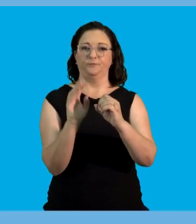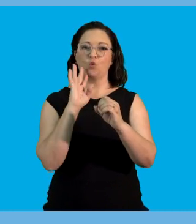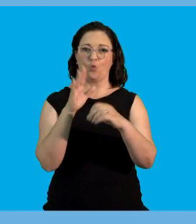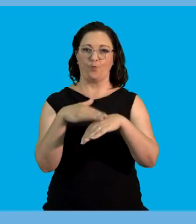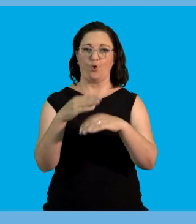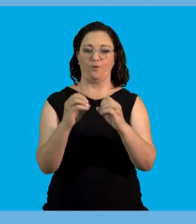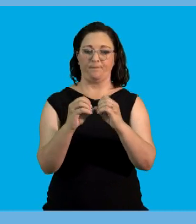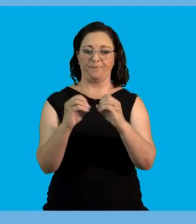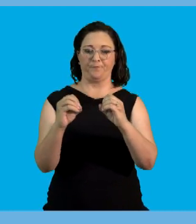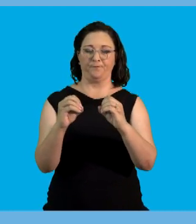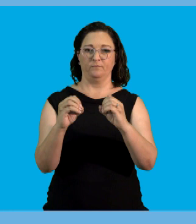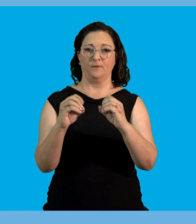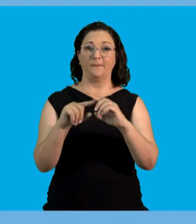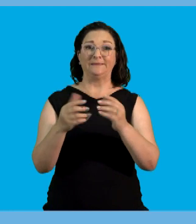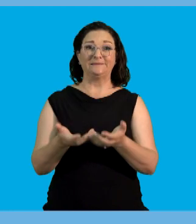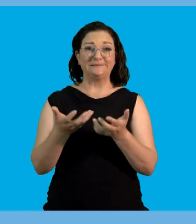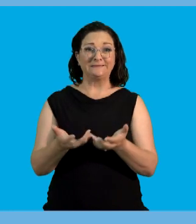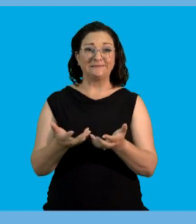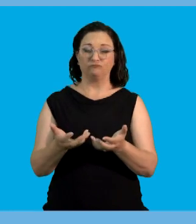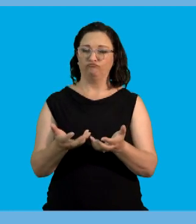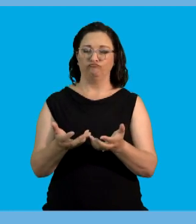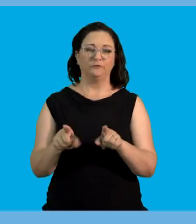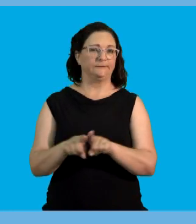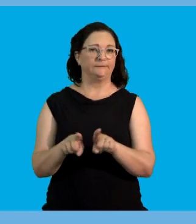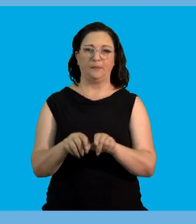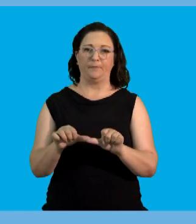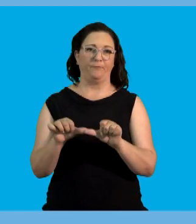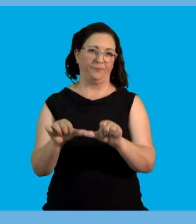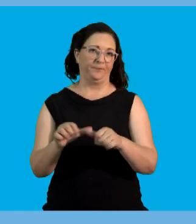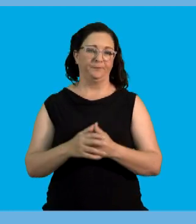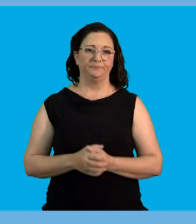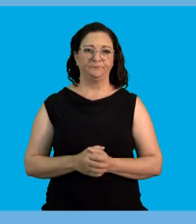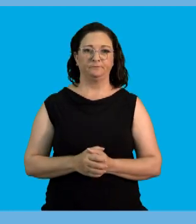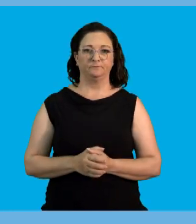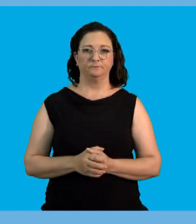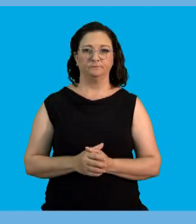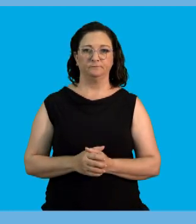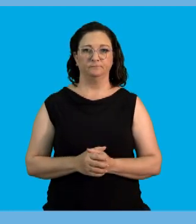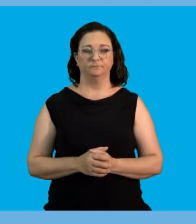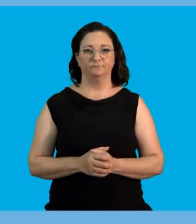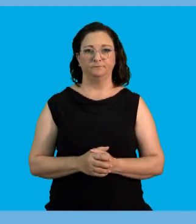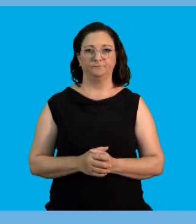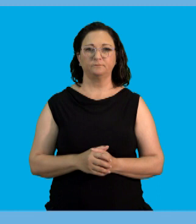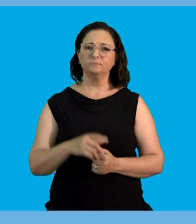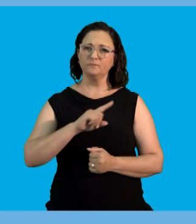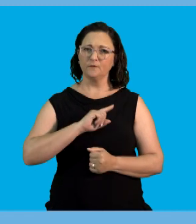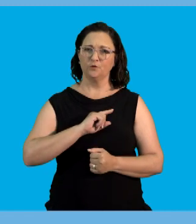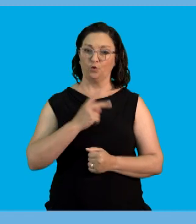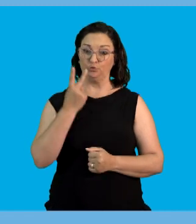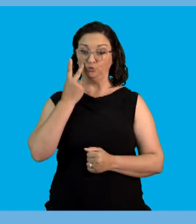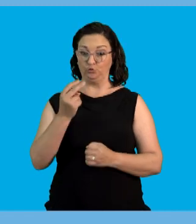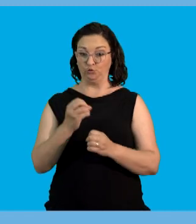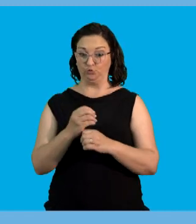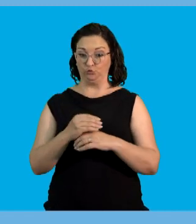increase. So the mass remains the same, only the spaces between the particles is going to increase, and therefore it will appear to be